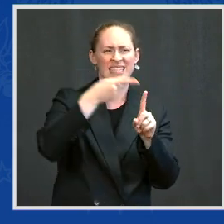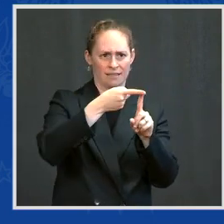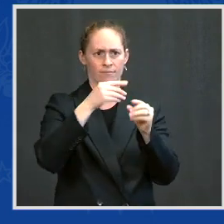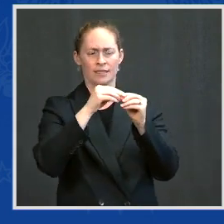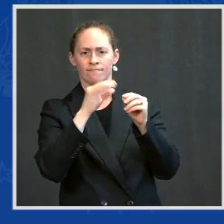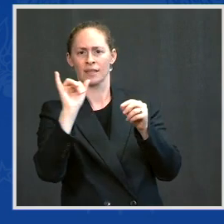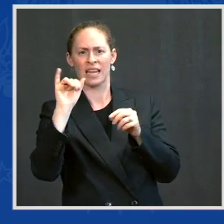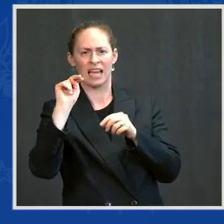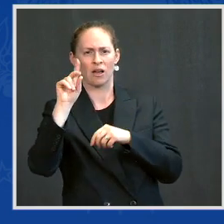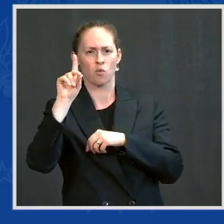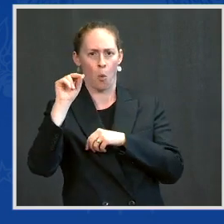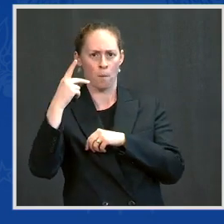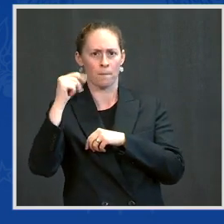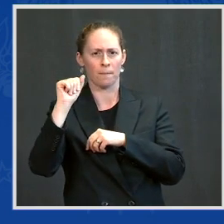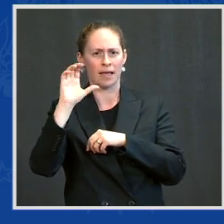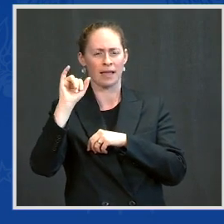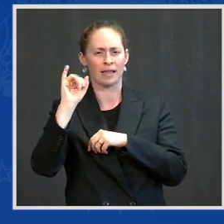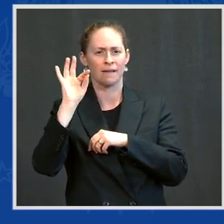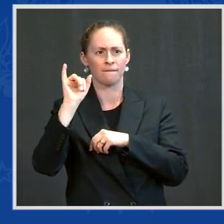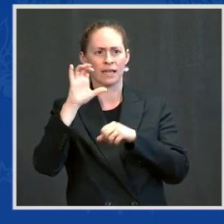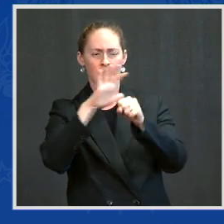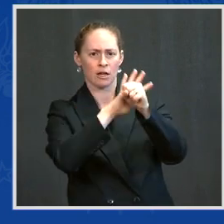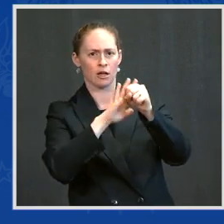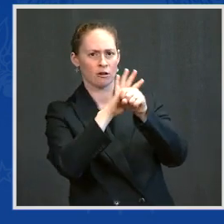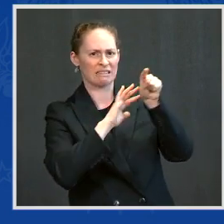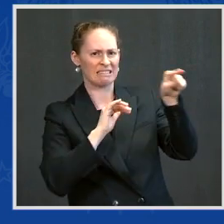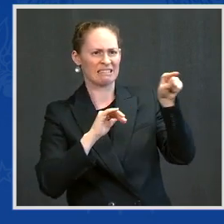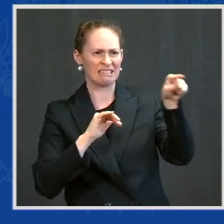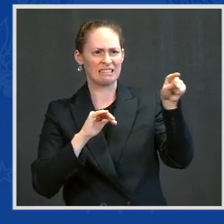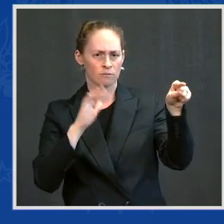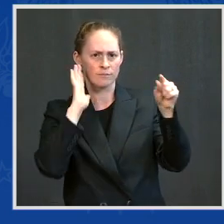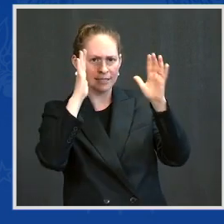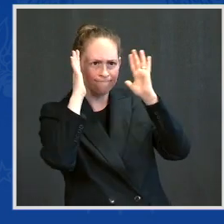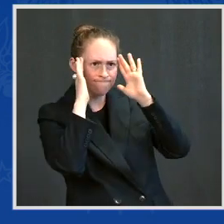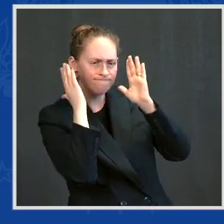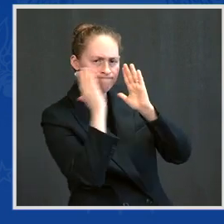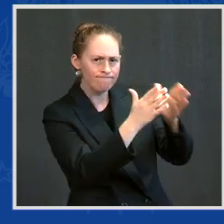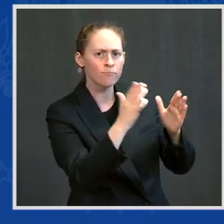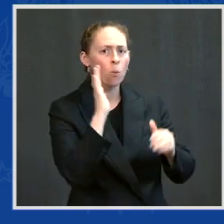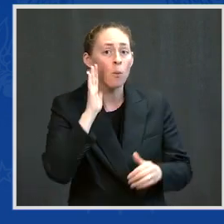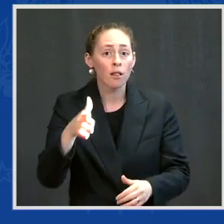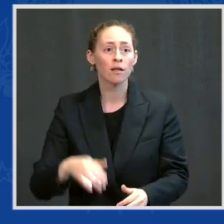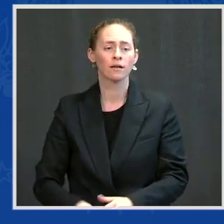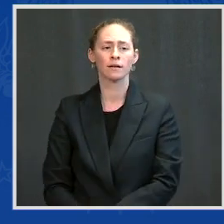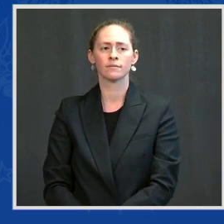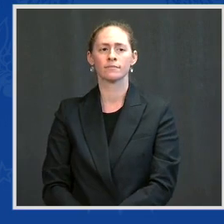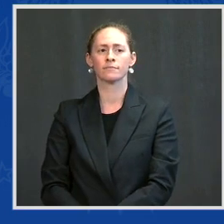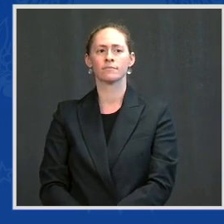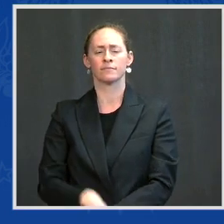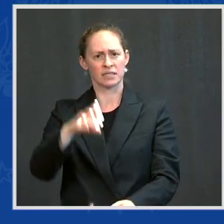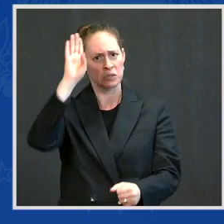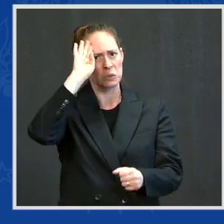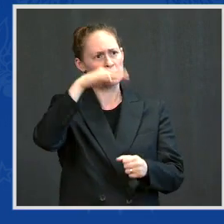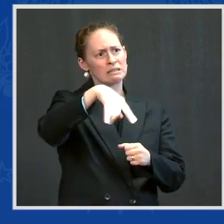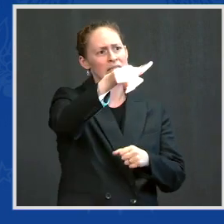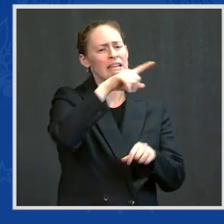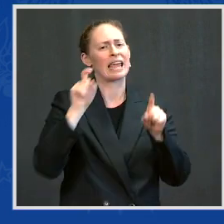For supplying vaccines to that region, I believe that we'll be able to make a contribution in that regard. And in that